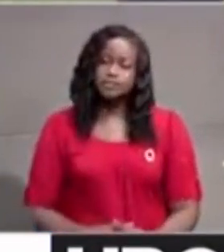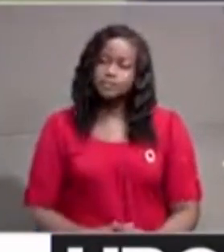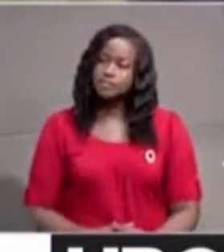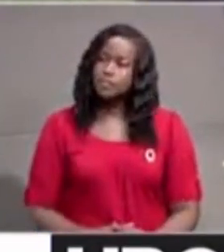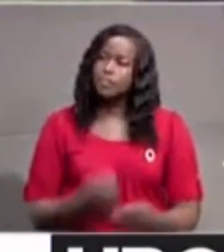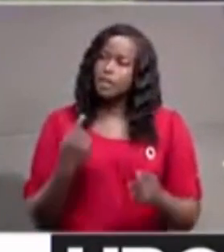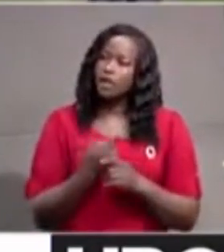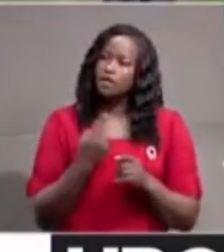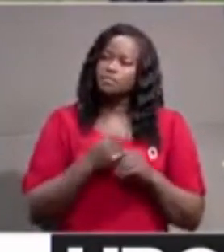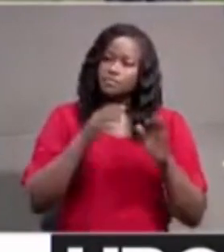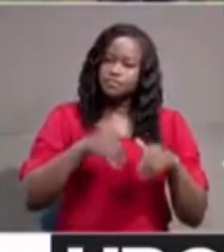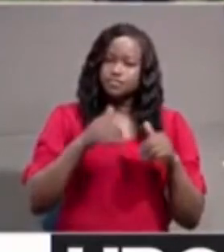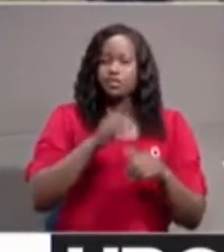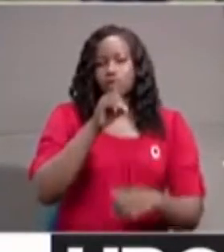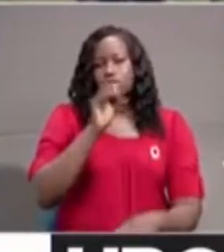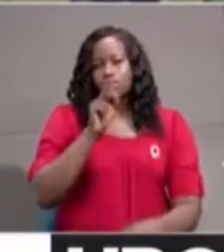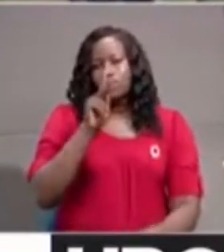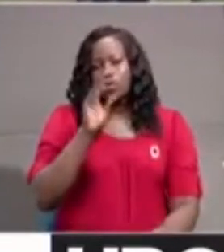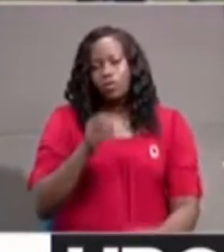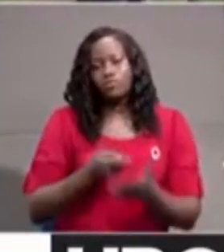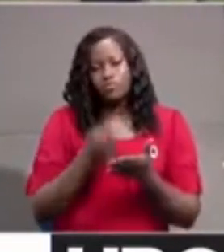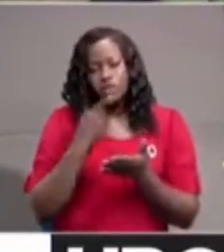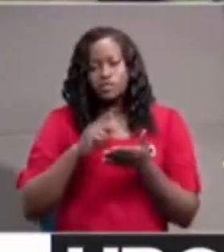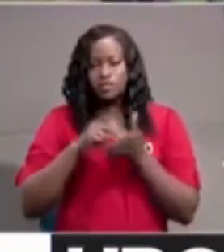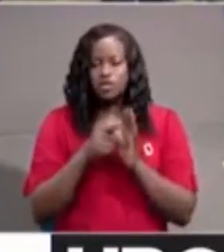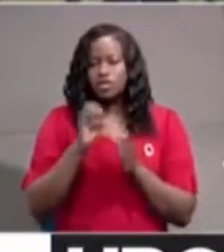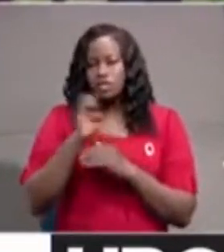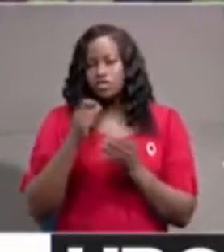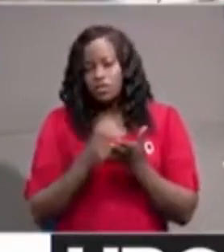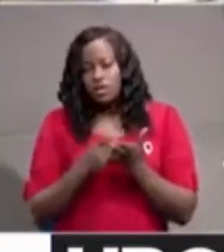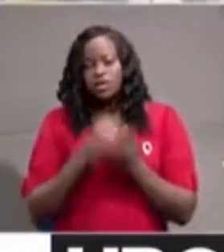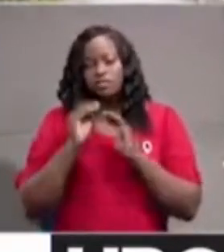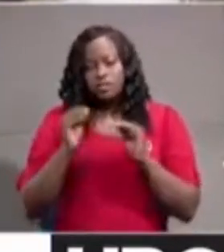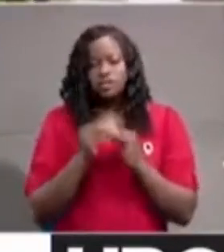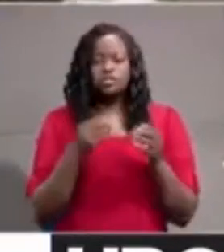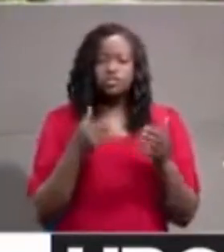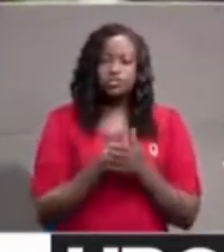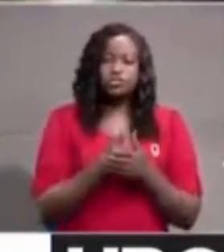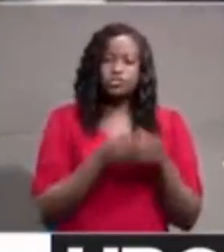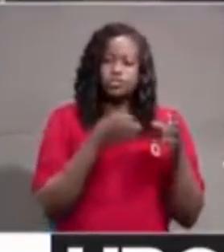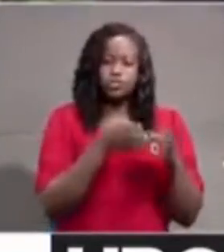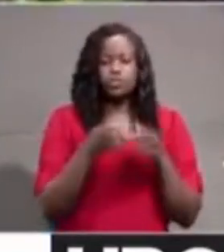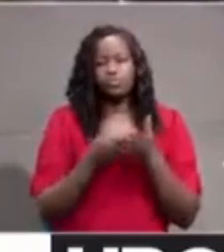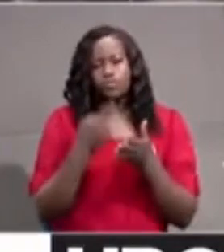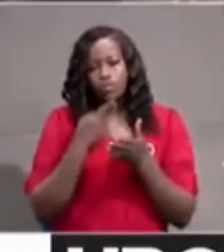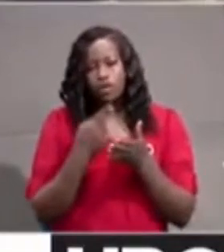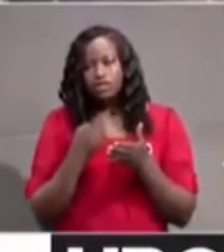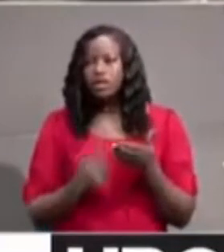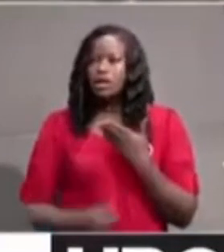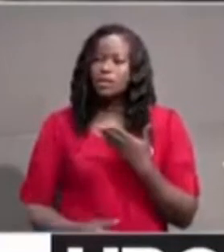model rice farmers in Doko Rice Scheme, Eastern Uganda, have been trained on the new varieties of rice from South Korea, codenamed